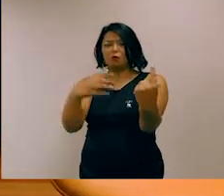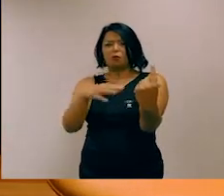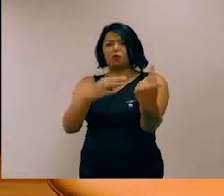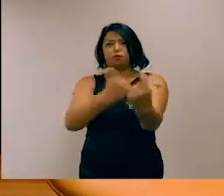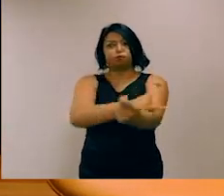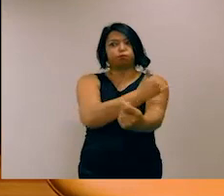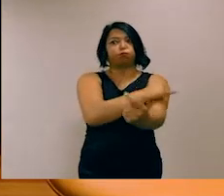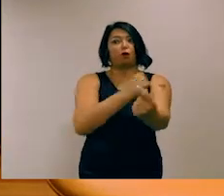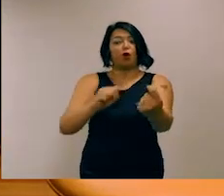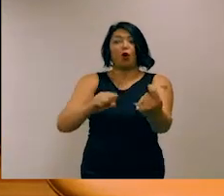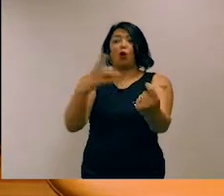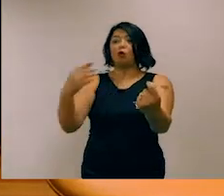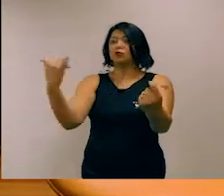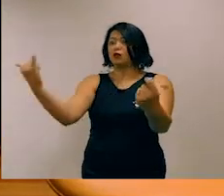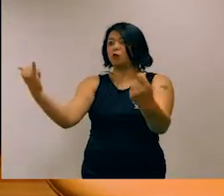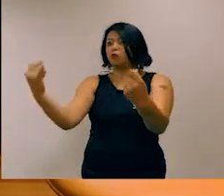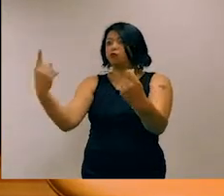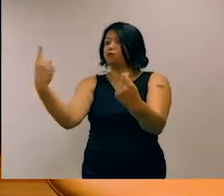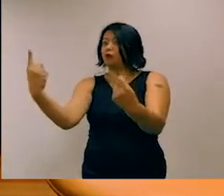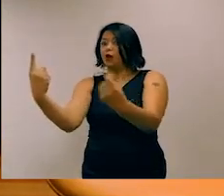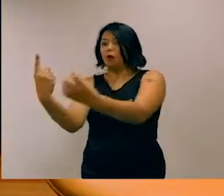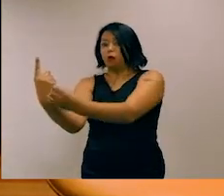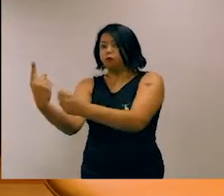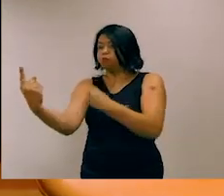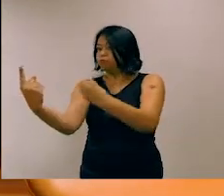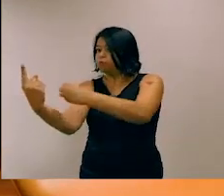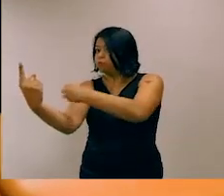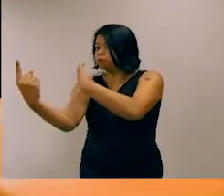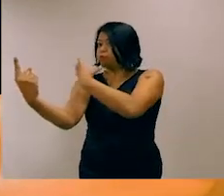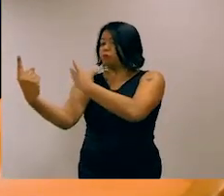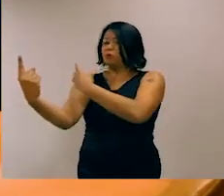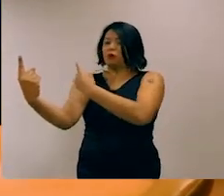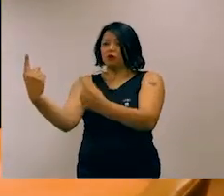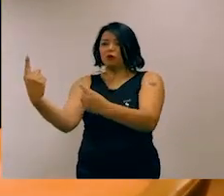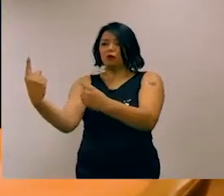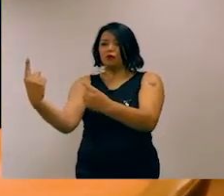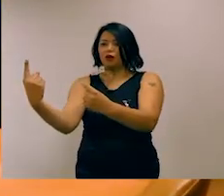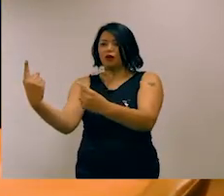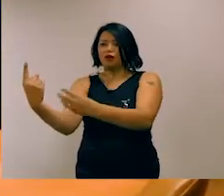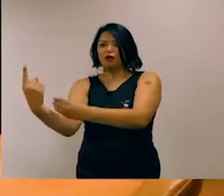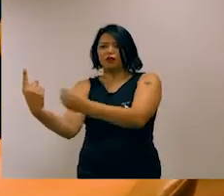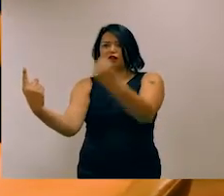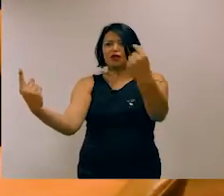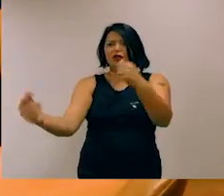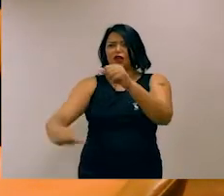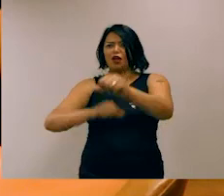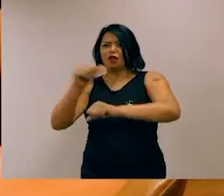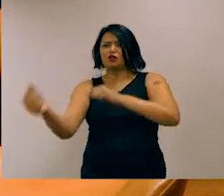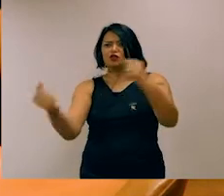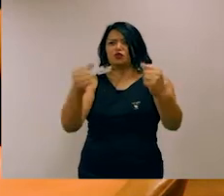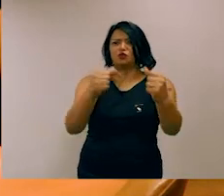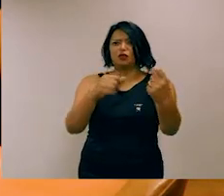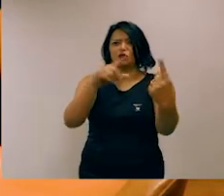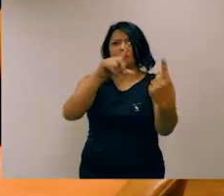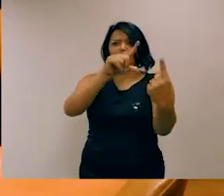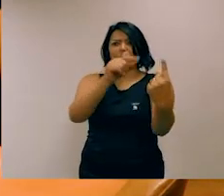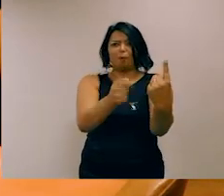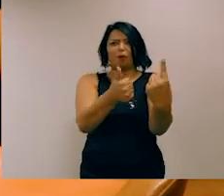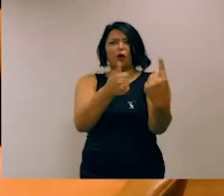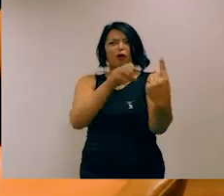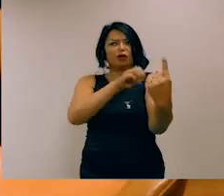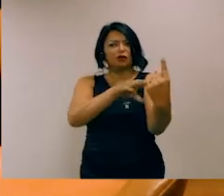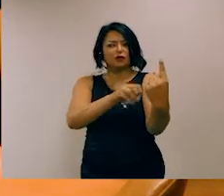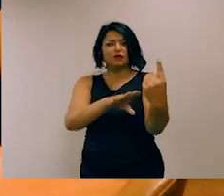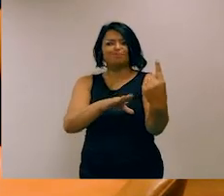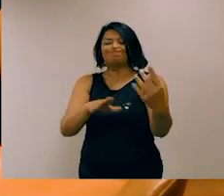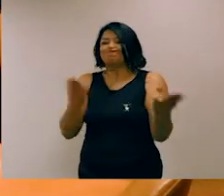a third variable that creates both of them. Now, the second problem is that even if